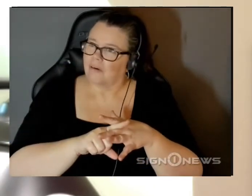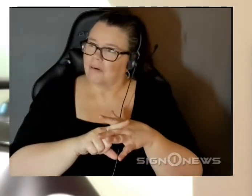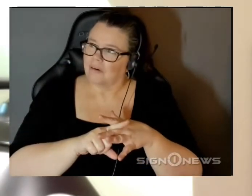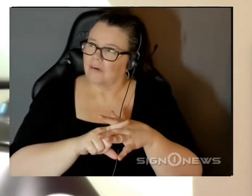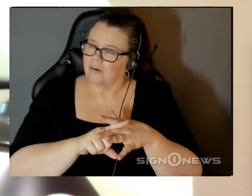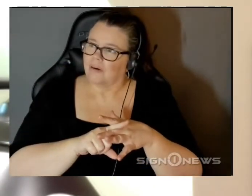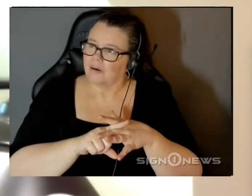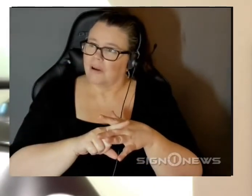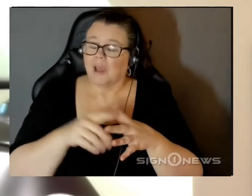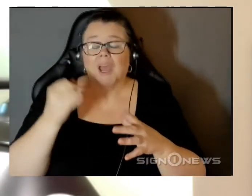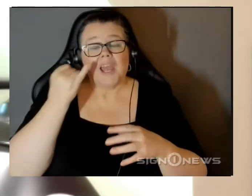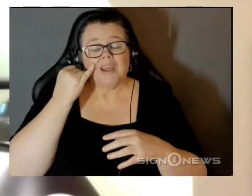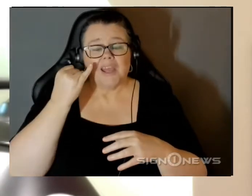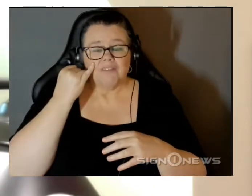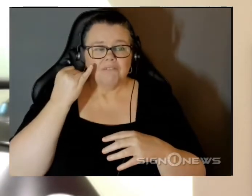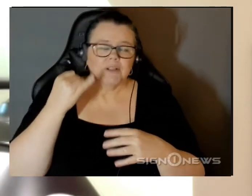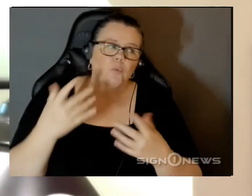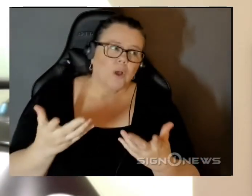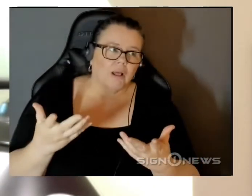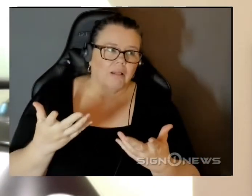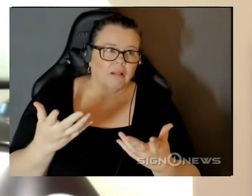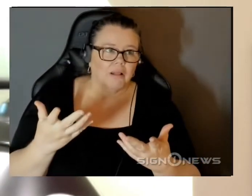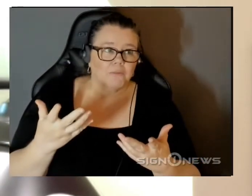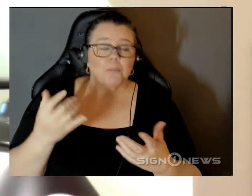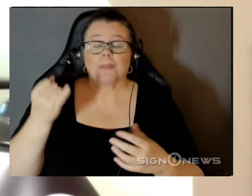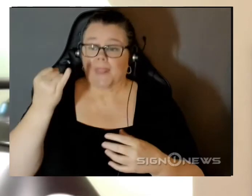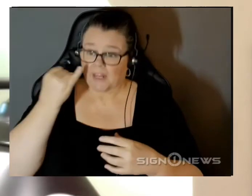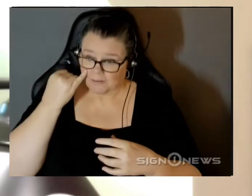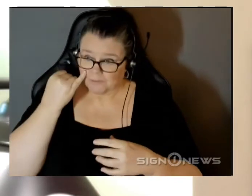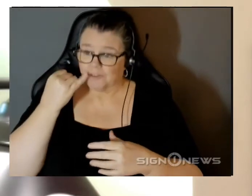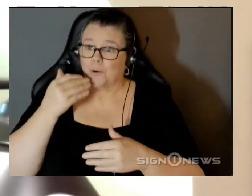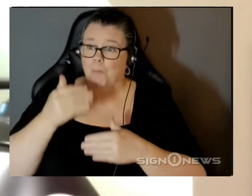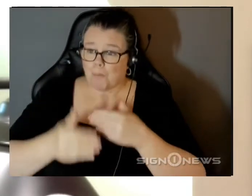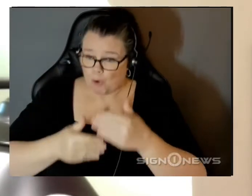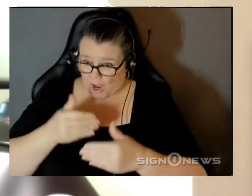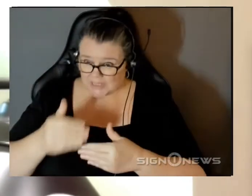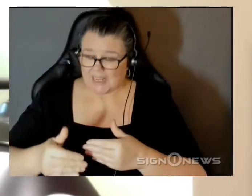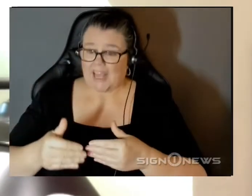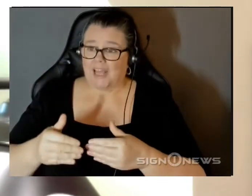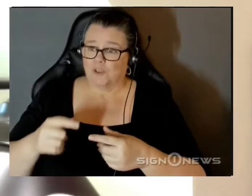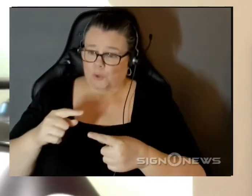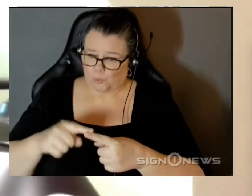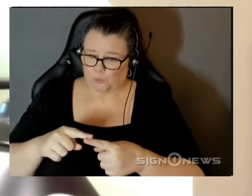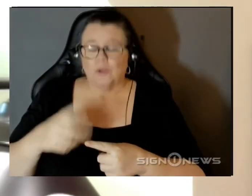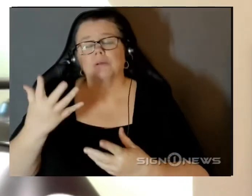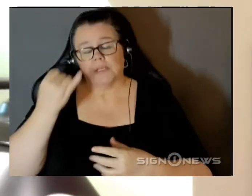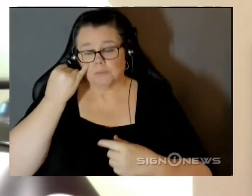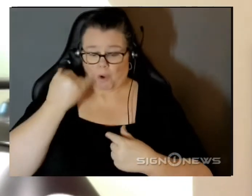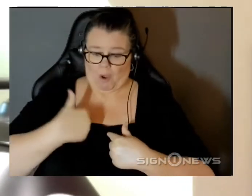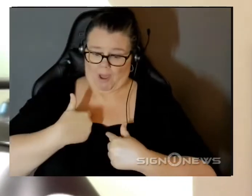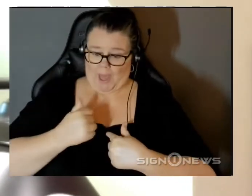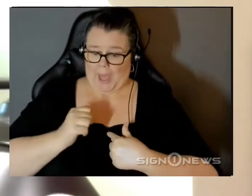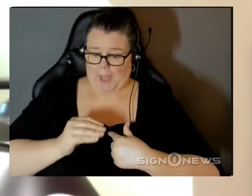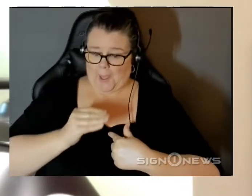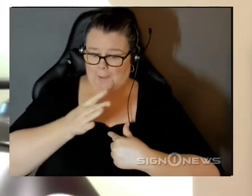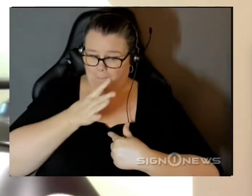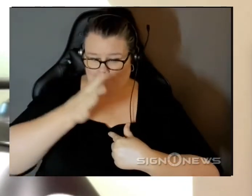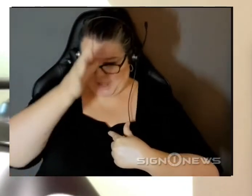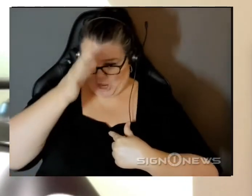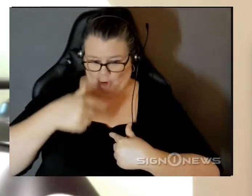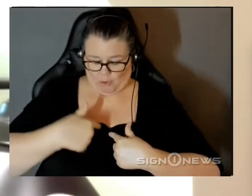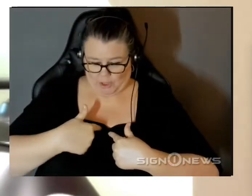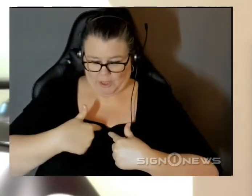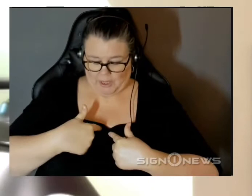once you have or in the process of obtaining a guardianship over your child, for instance, if you're a parent, does the parent have to